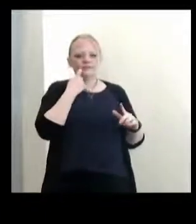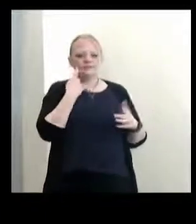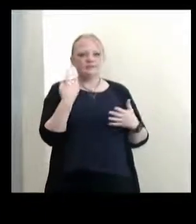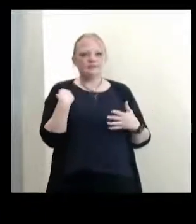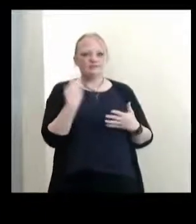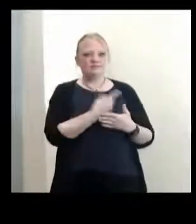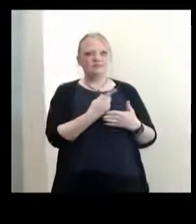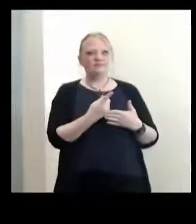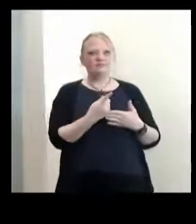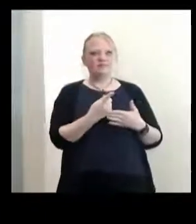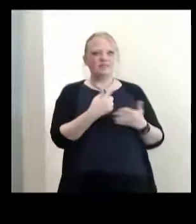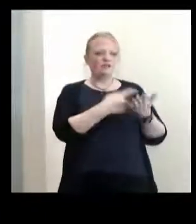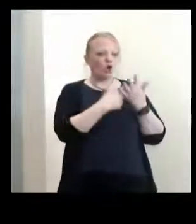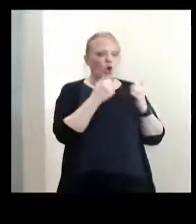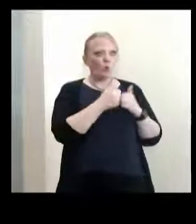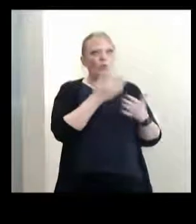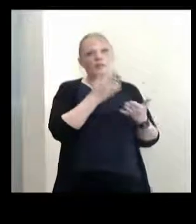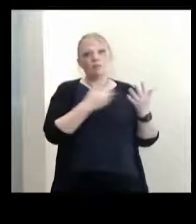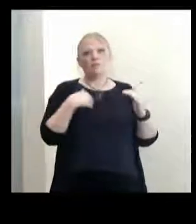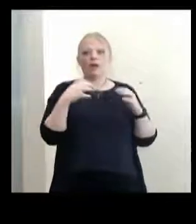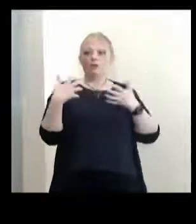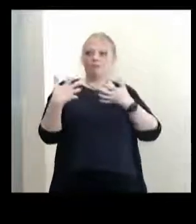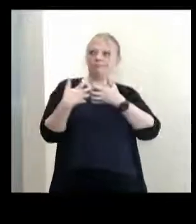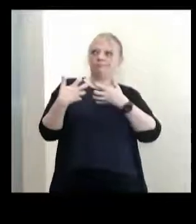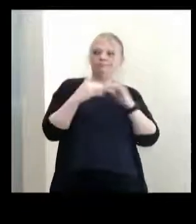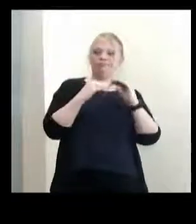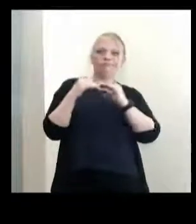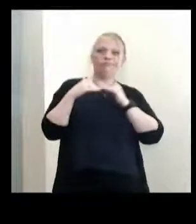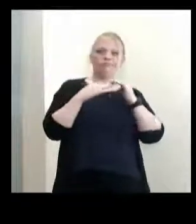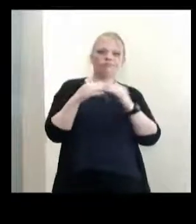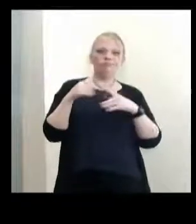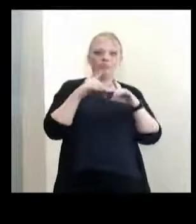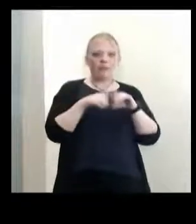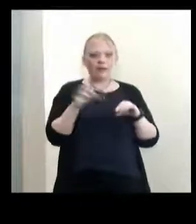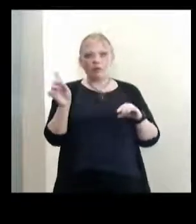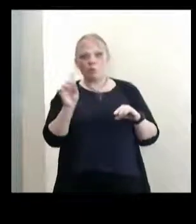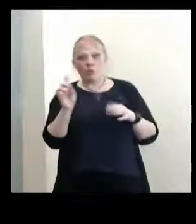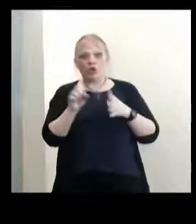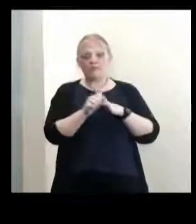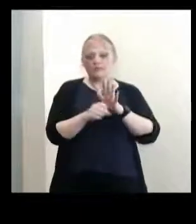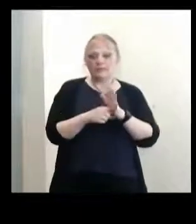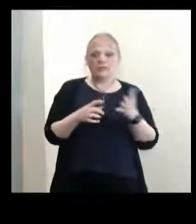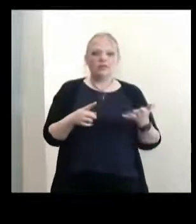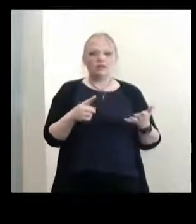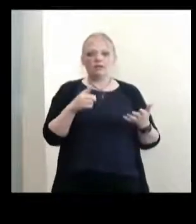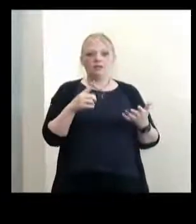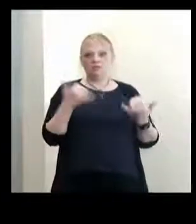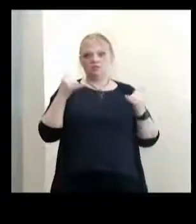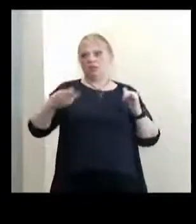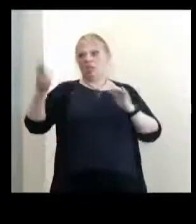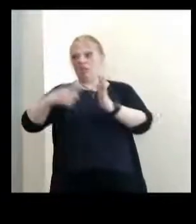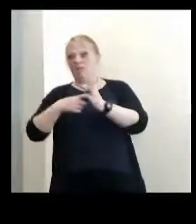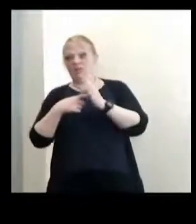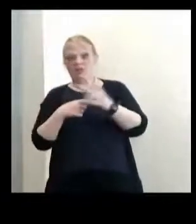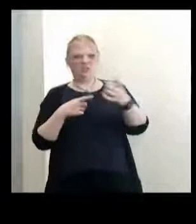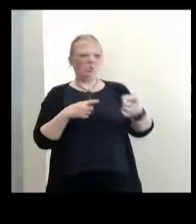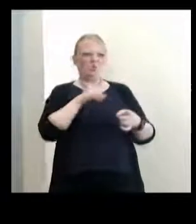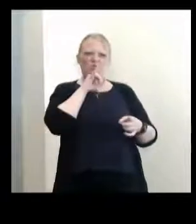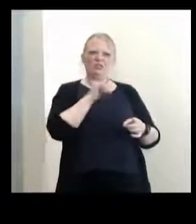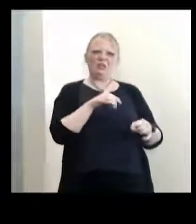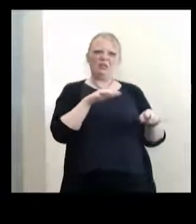I've talked to some of my colleagues across New York State, and depending on where they are, some of them have said there's still high demand. Others have said it's really slowed